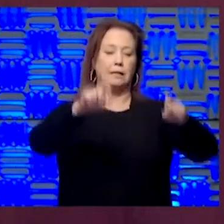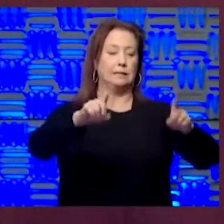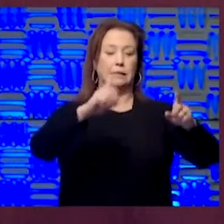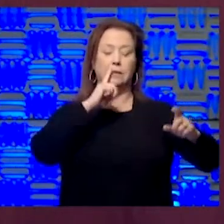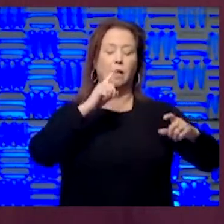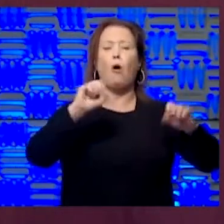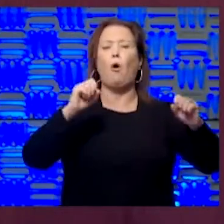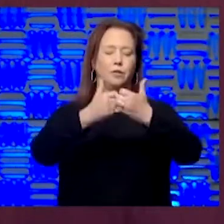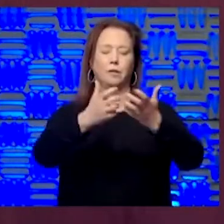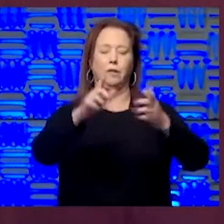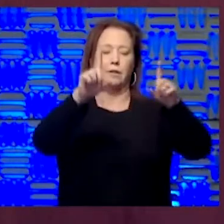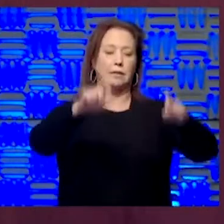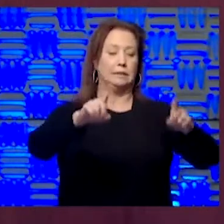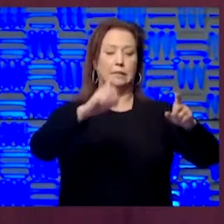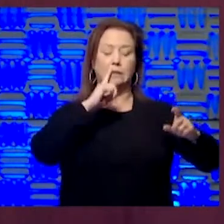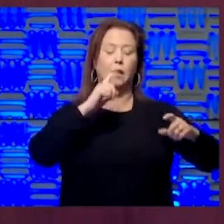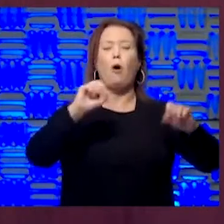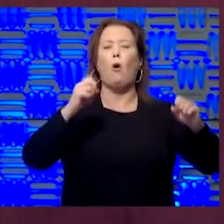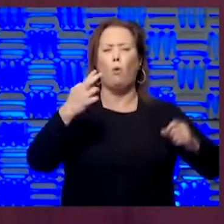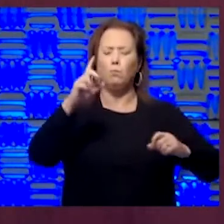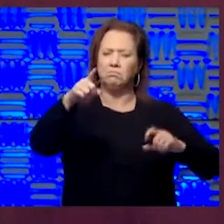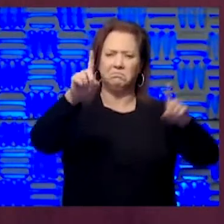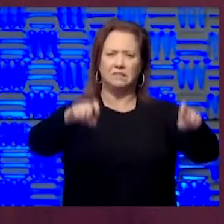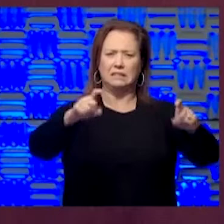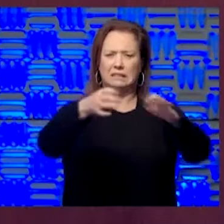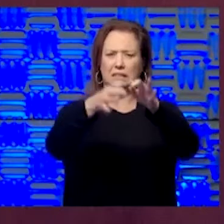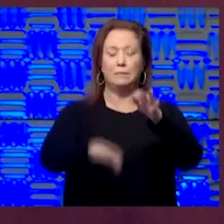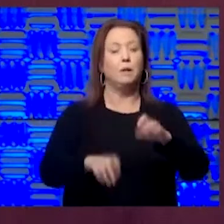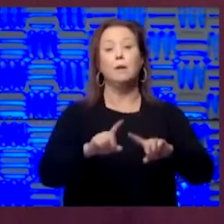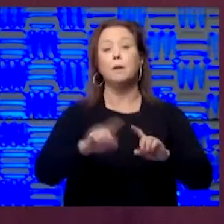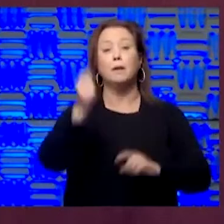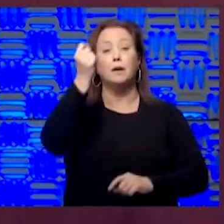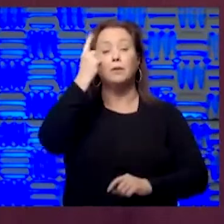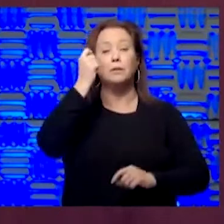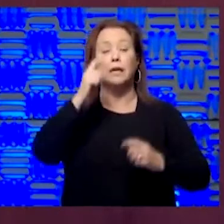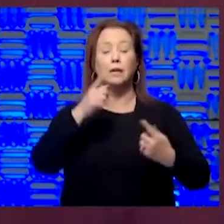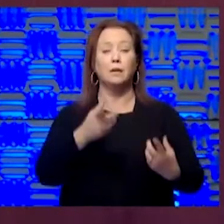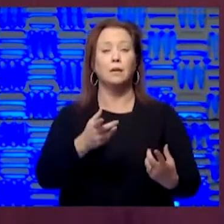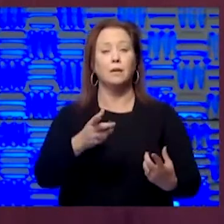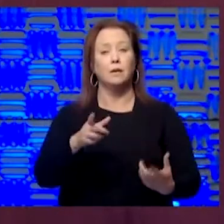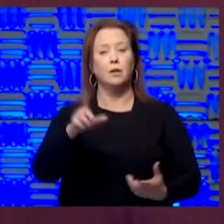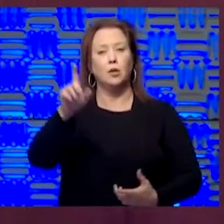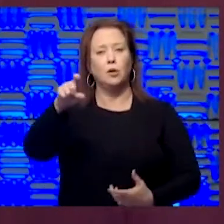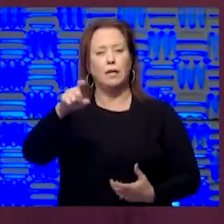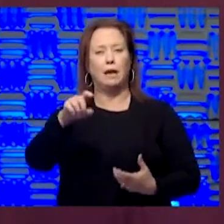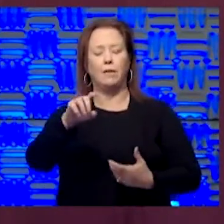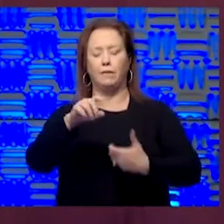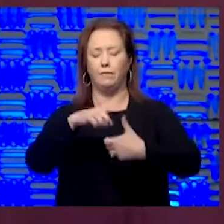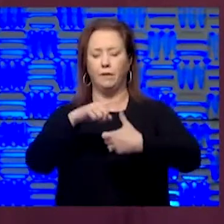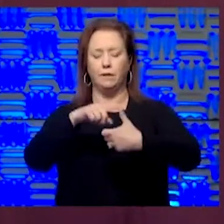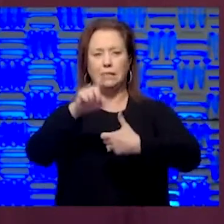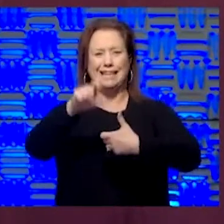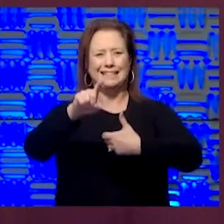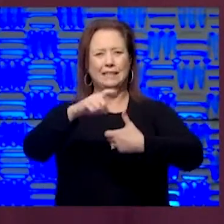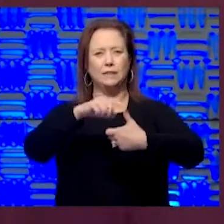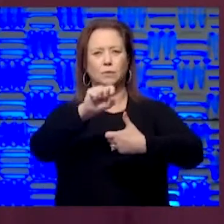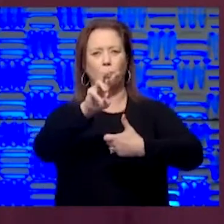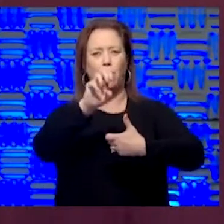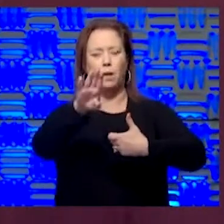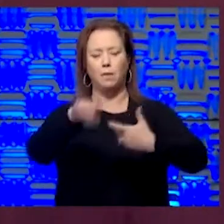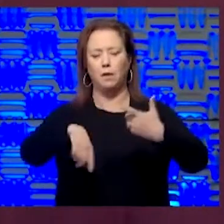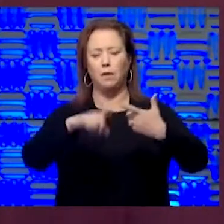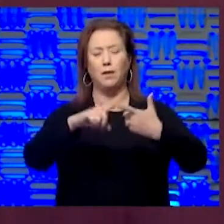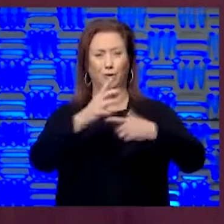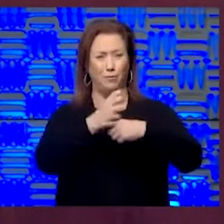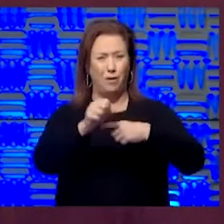test. And the test. And the struggle is that you have to have the right medium. You have to have the right kind of swab. You